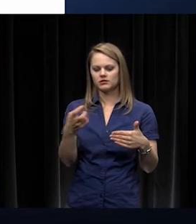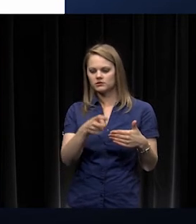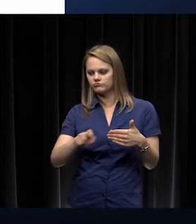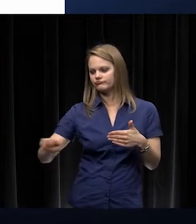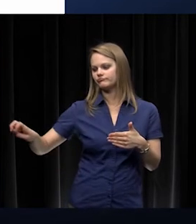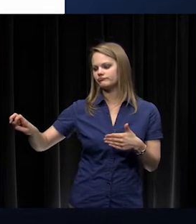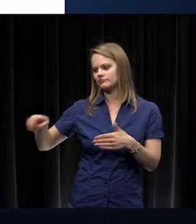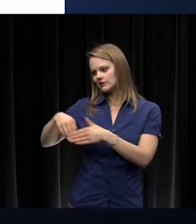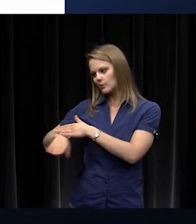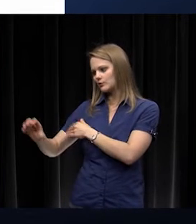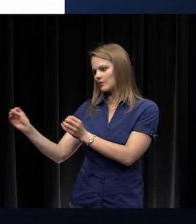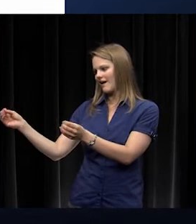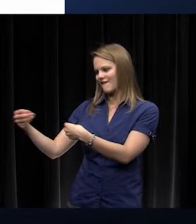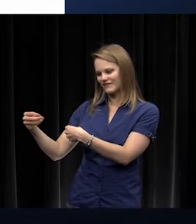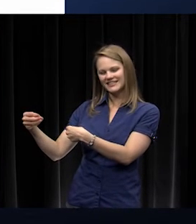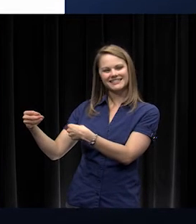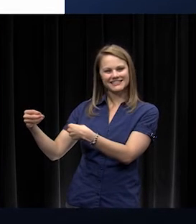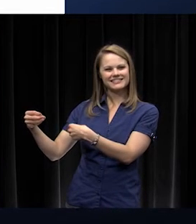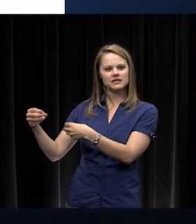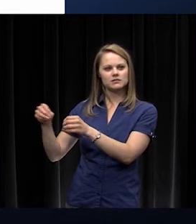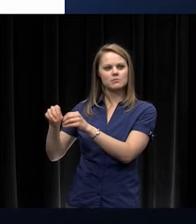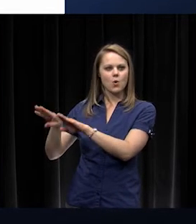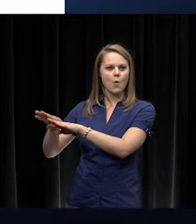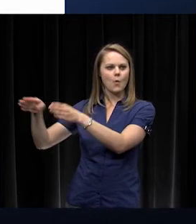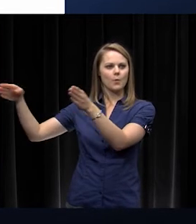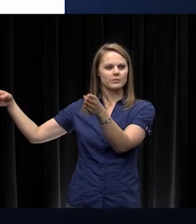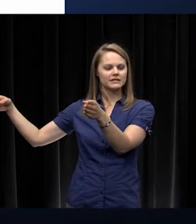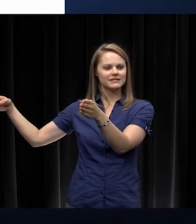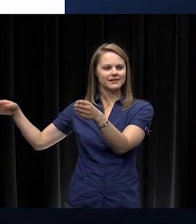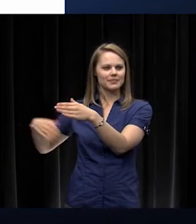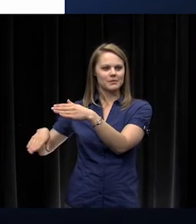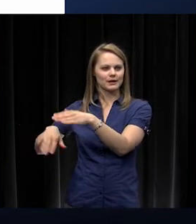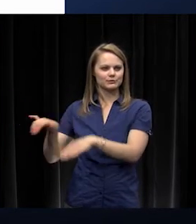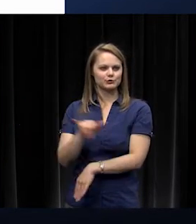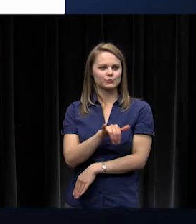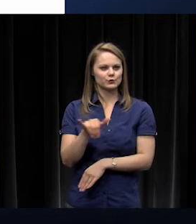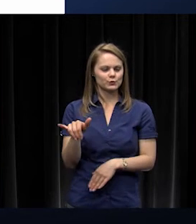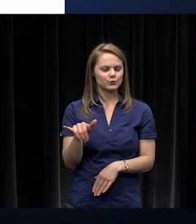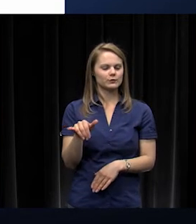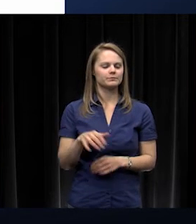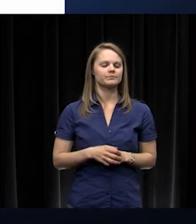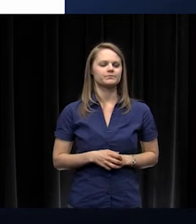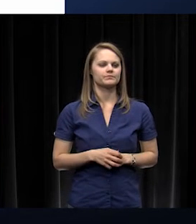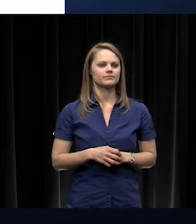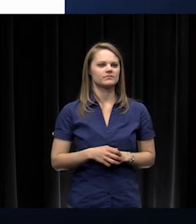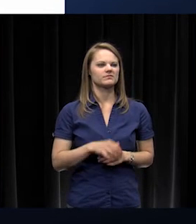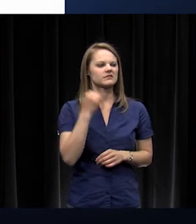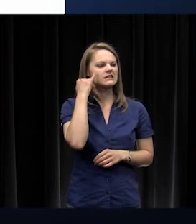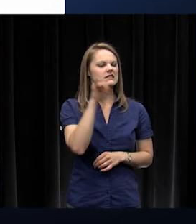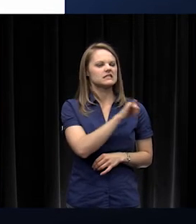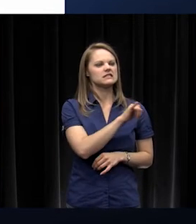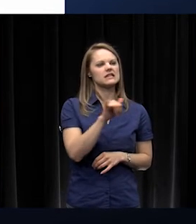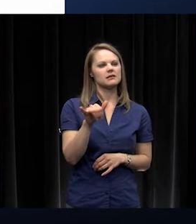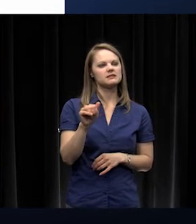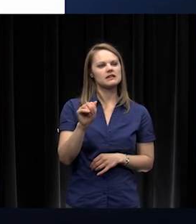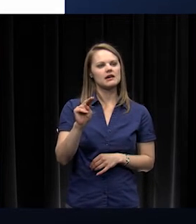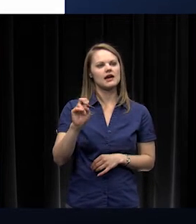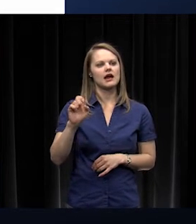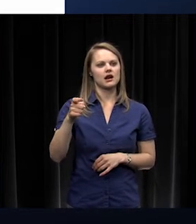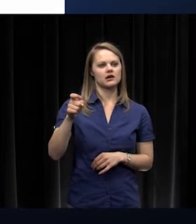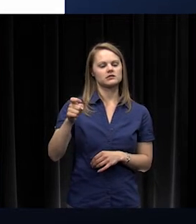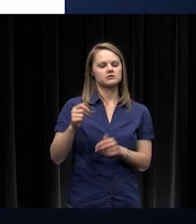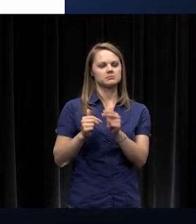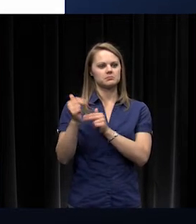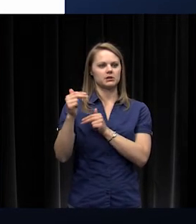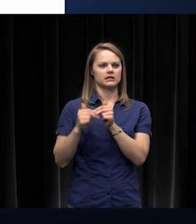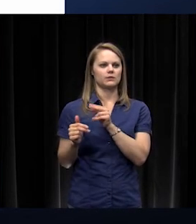office areas, and they're more open at the bottom as well, similar to what you saw on the annex west side